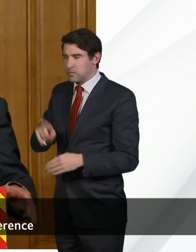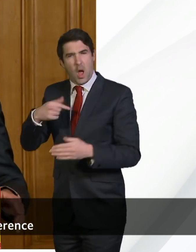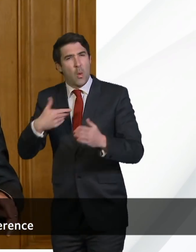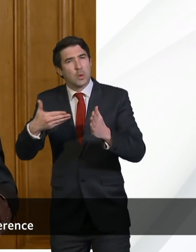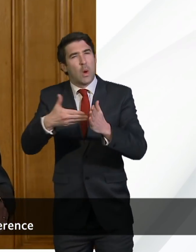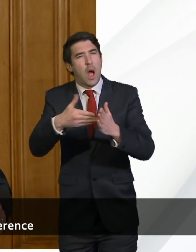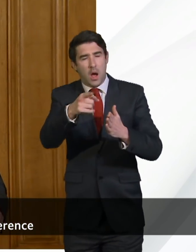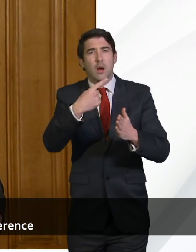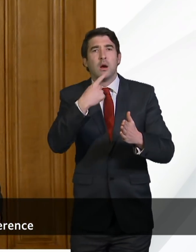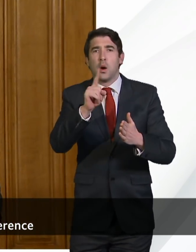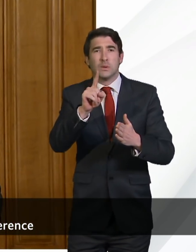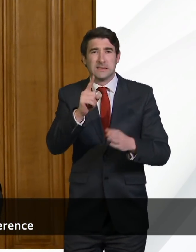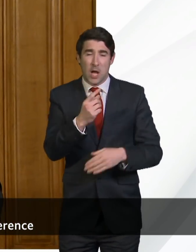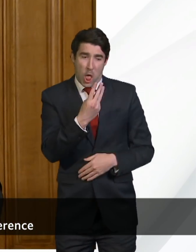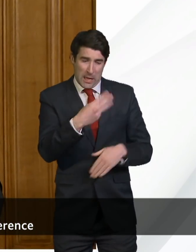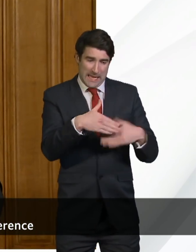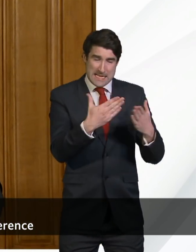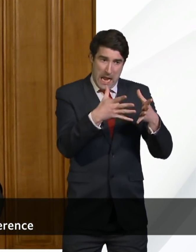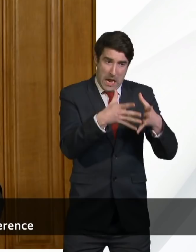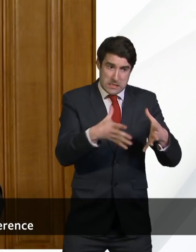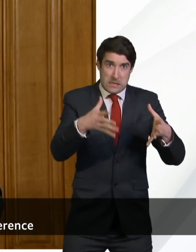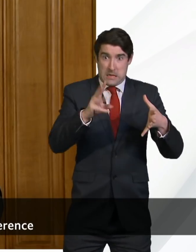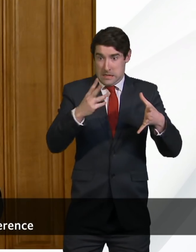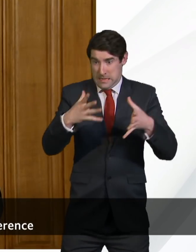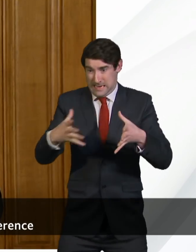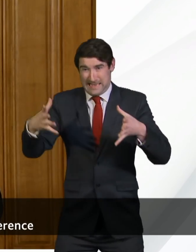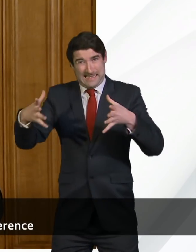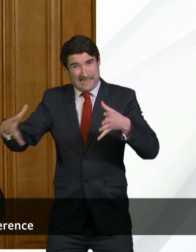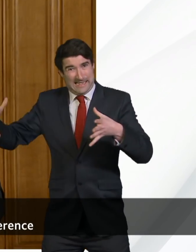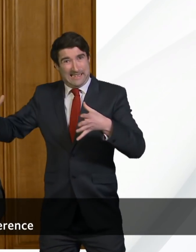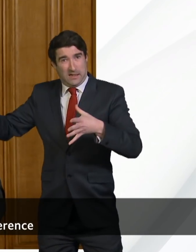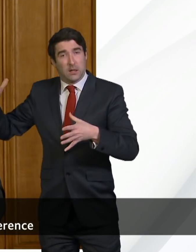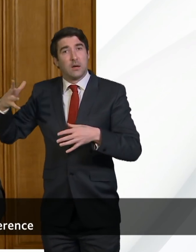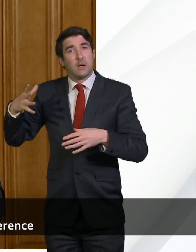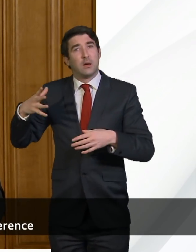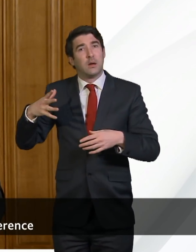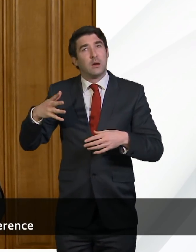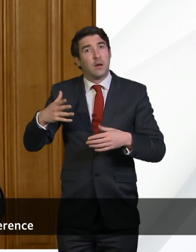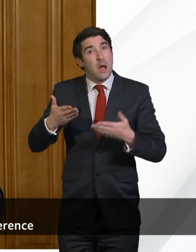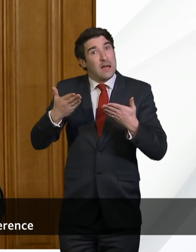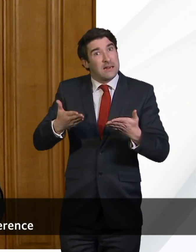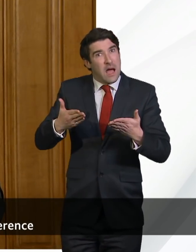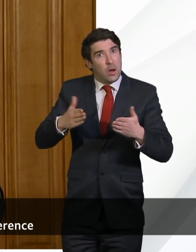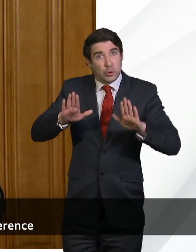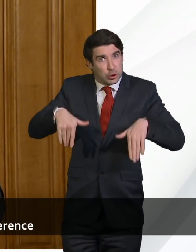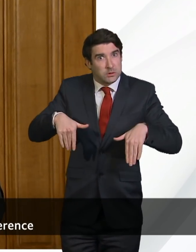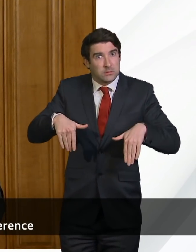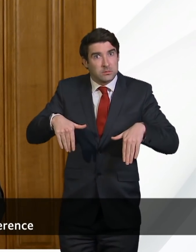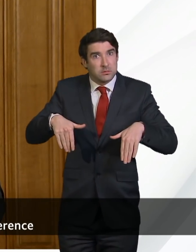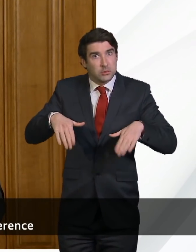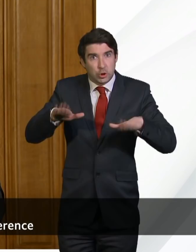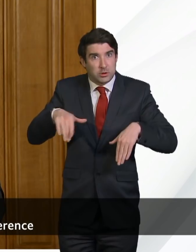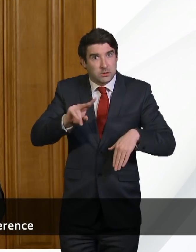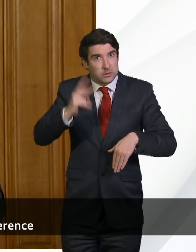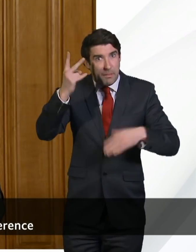longer. If you look in the community, at the moment, you would expect there to be no doubling time. This is not